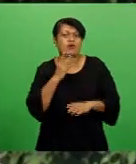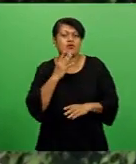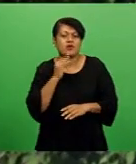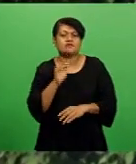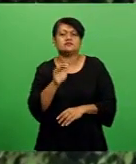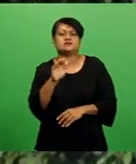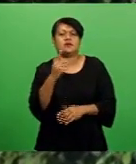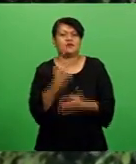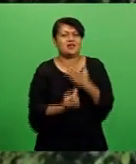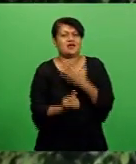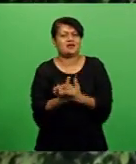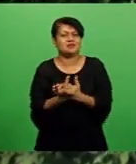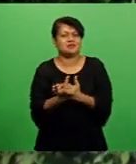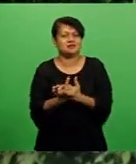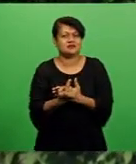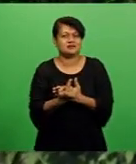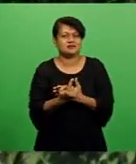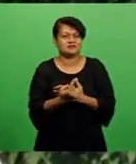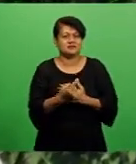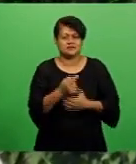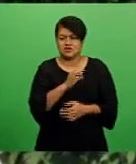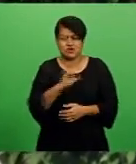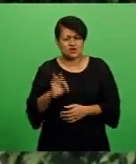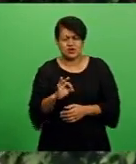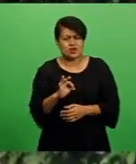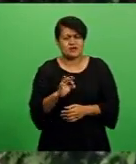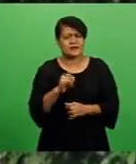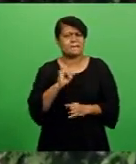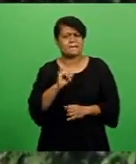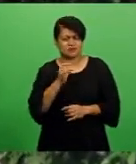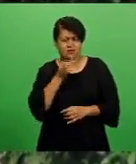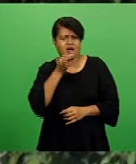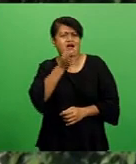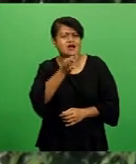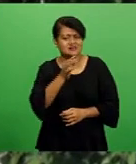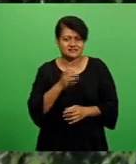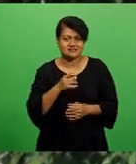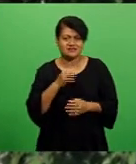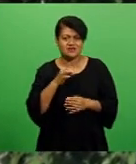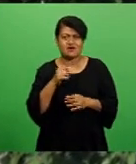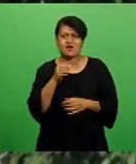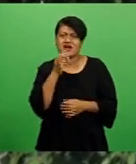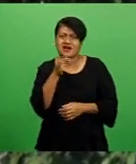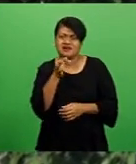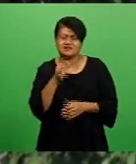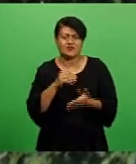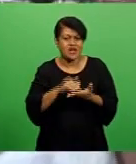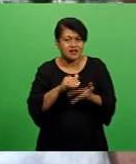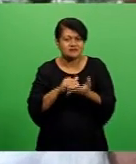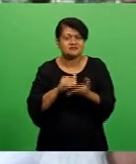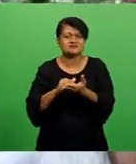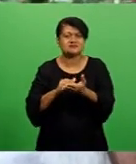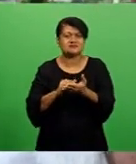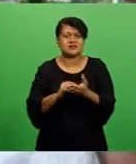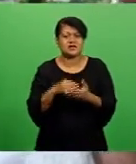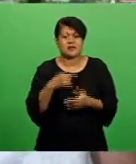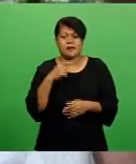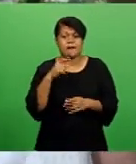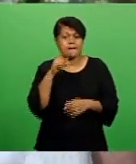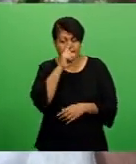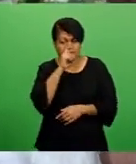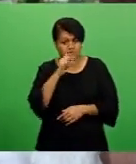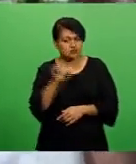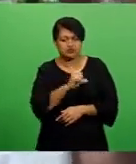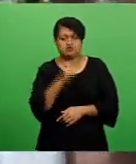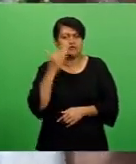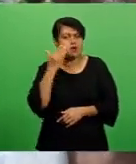future. It's not bad to seek assistance. However, people should be aware not to exhaust their retirement savings. People don't